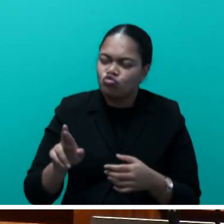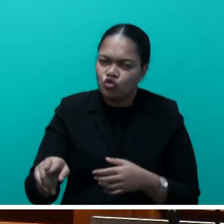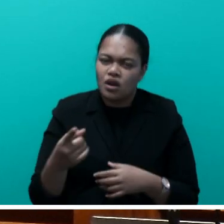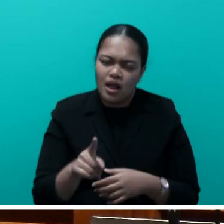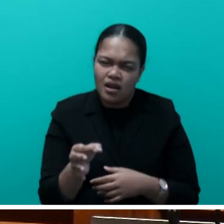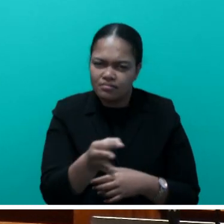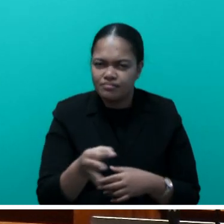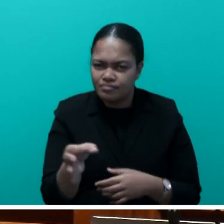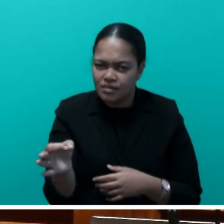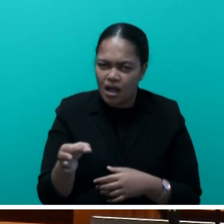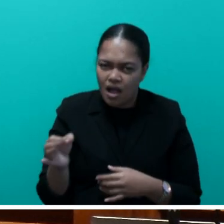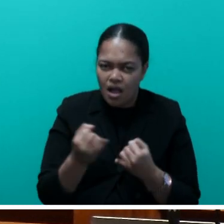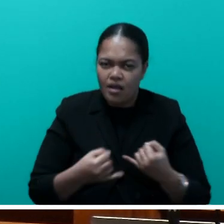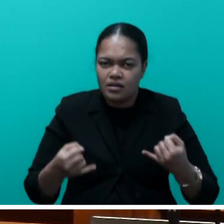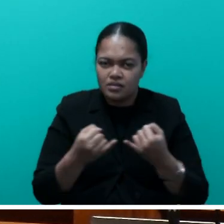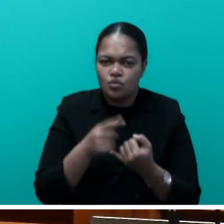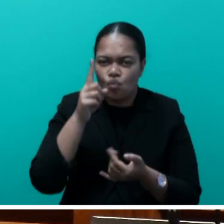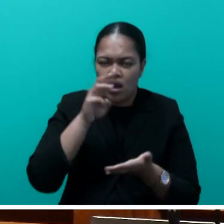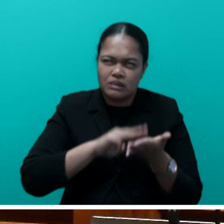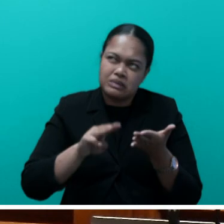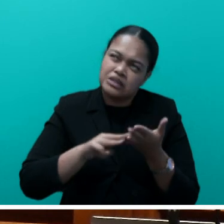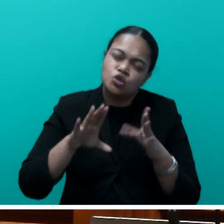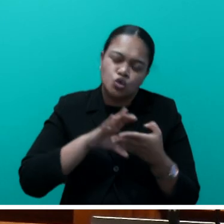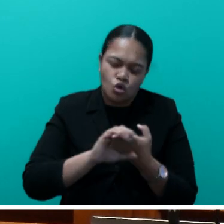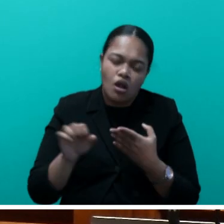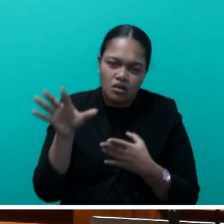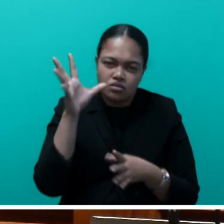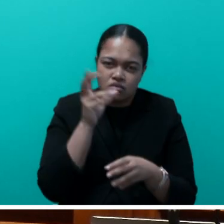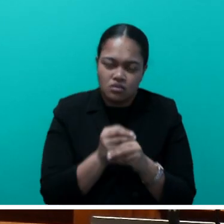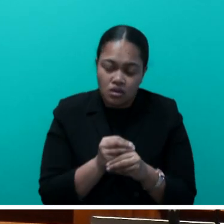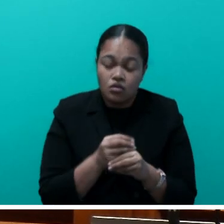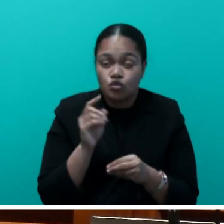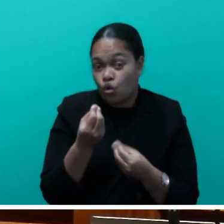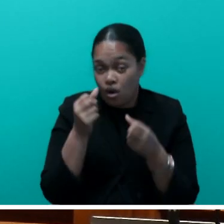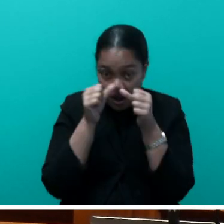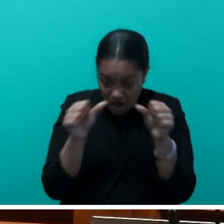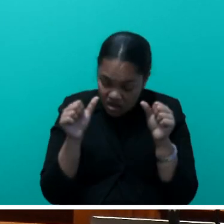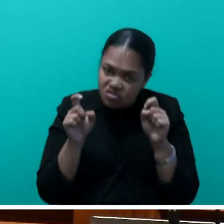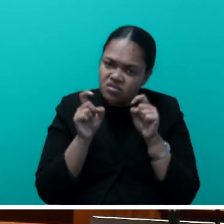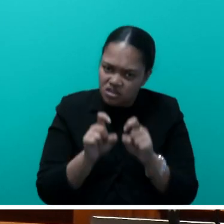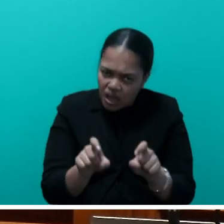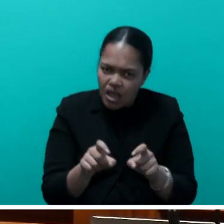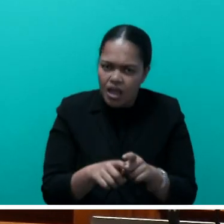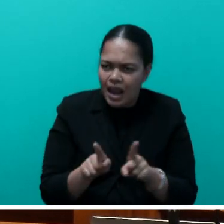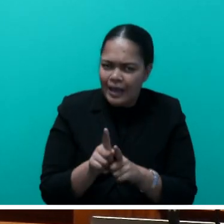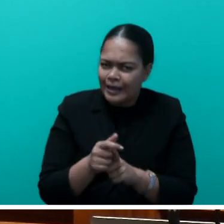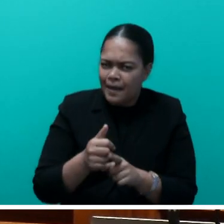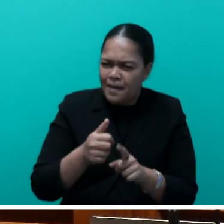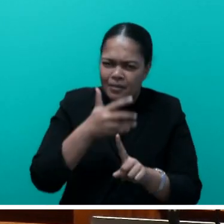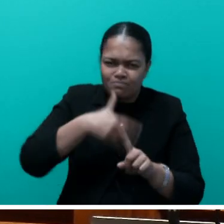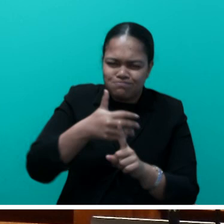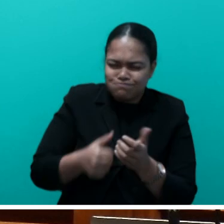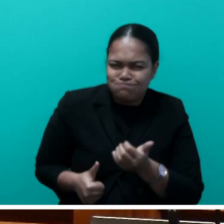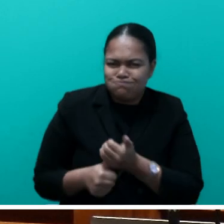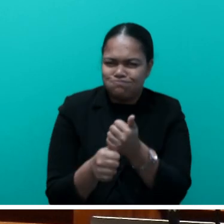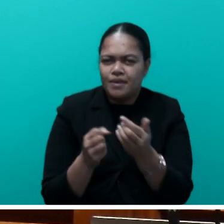communities, totaling around $1 million. Mr. Speaker, sir, agriculture remains the backbone of the rural economy. We continue to